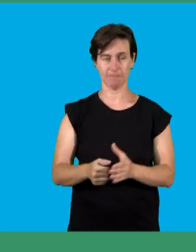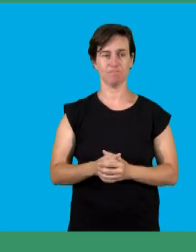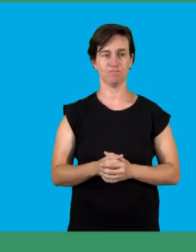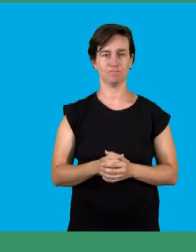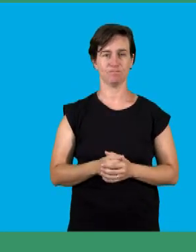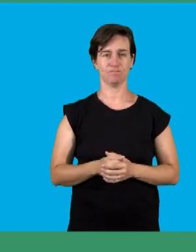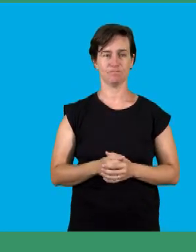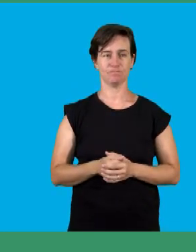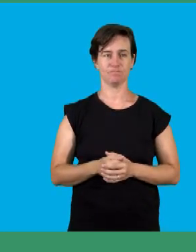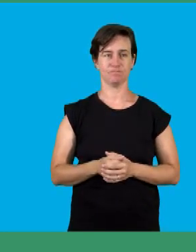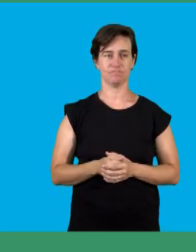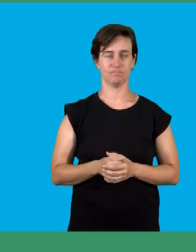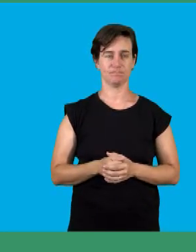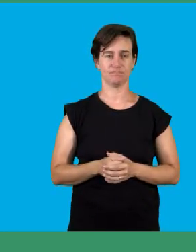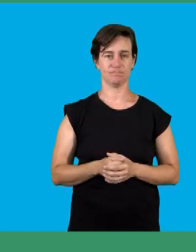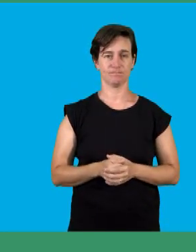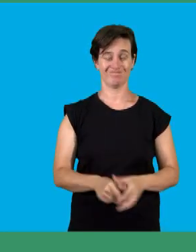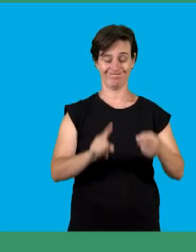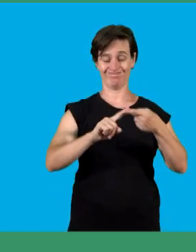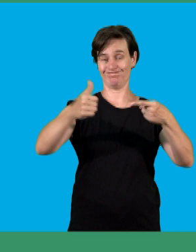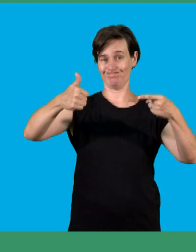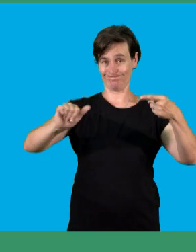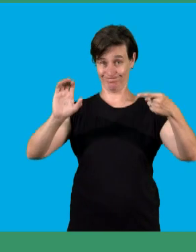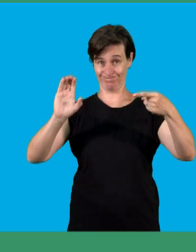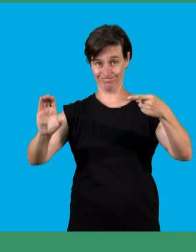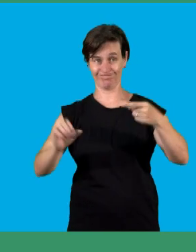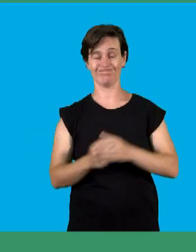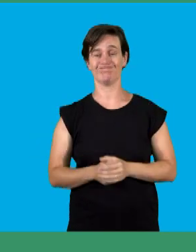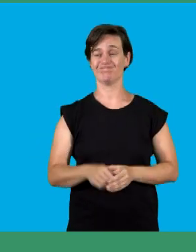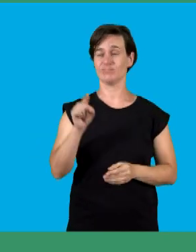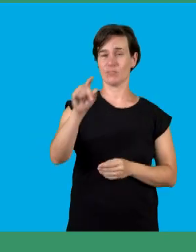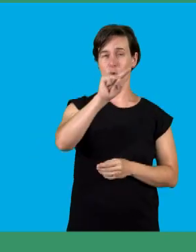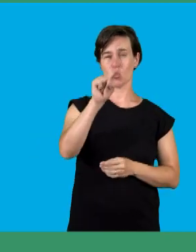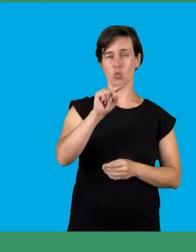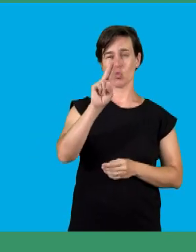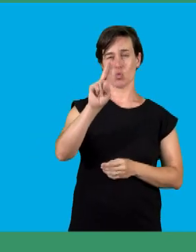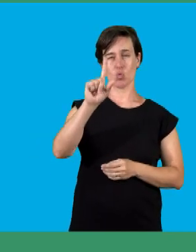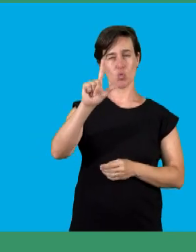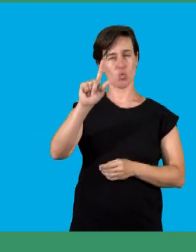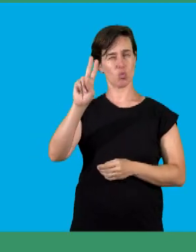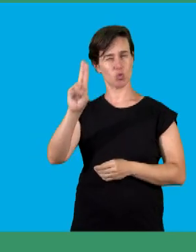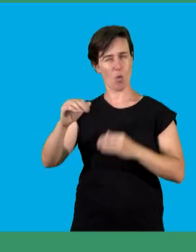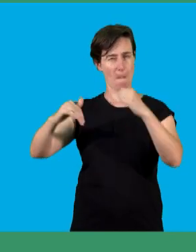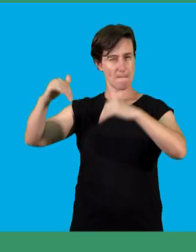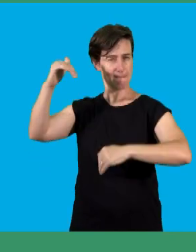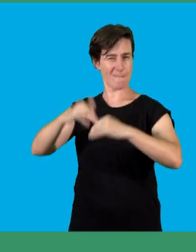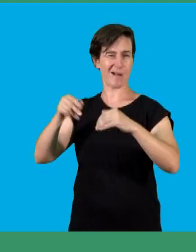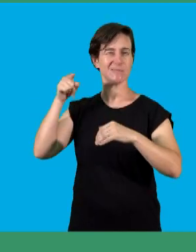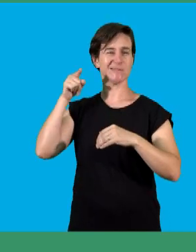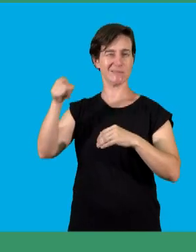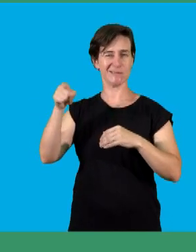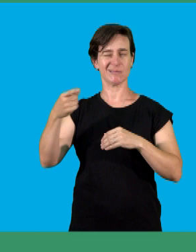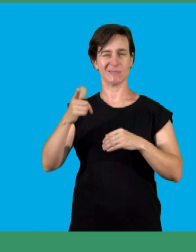sector. Okay, let's move on to our third question. Zulu mines export gold to